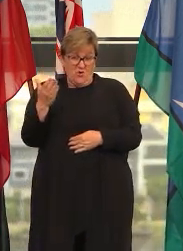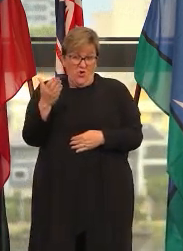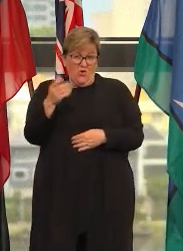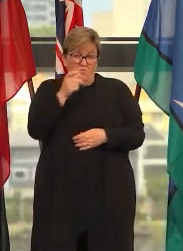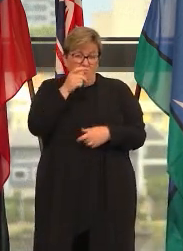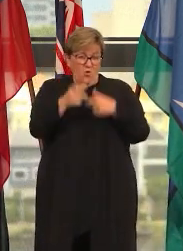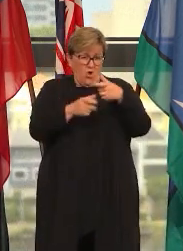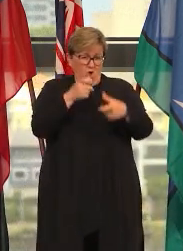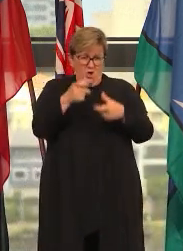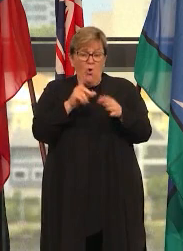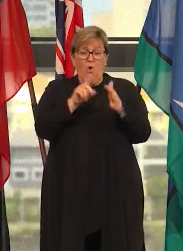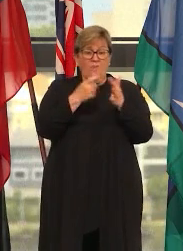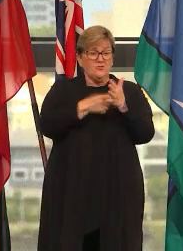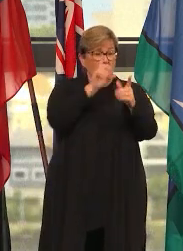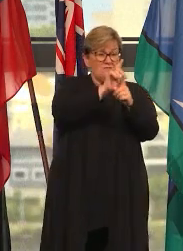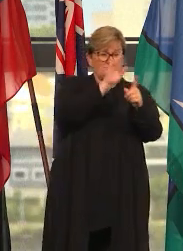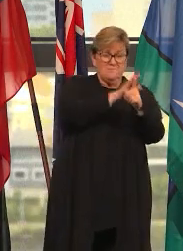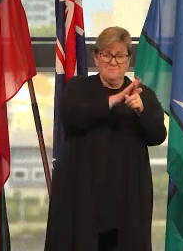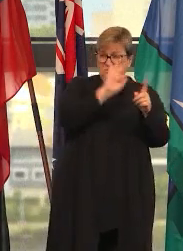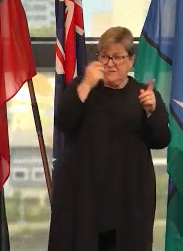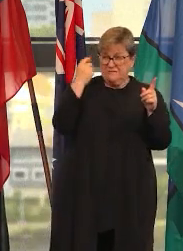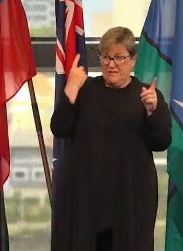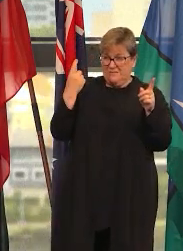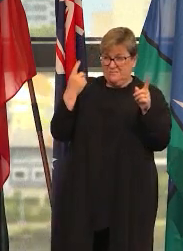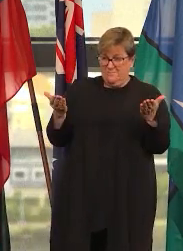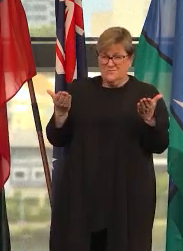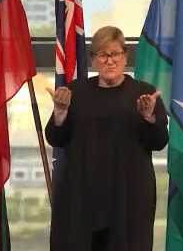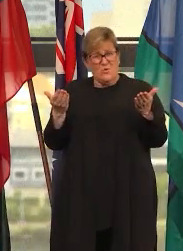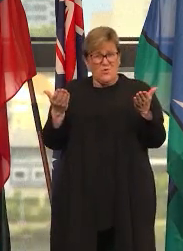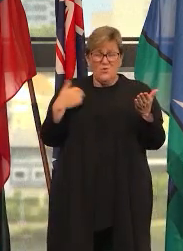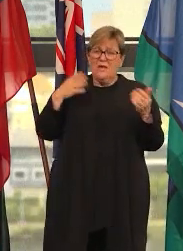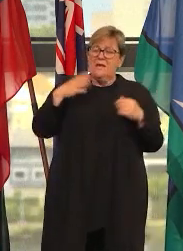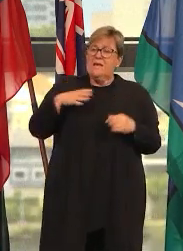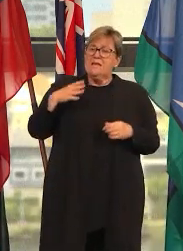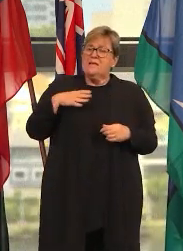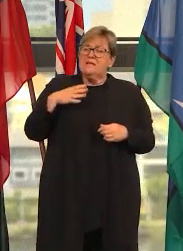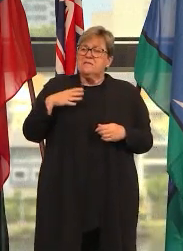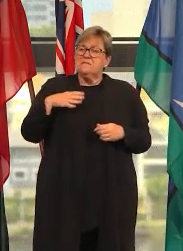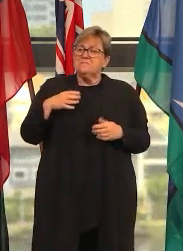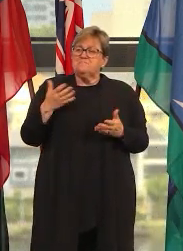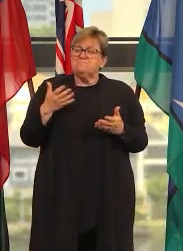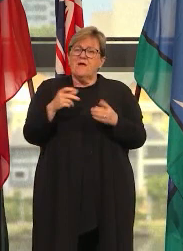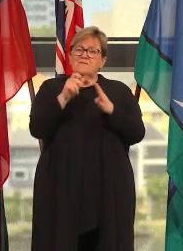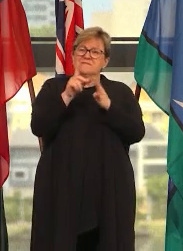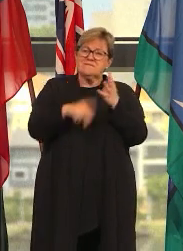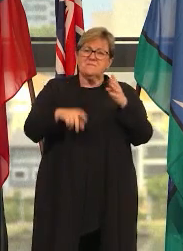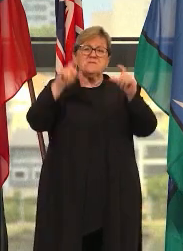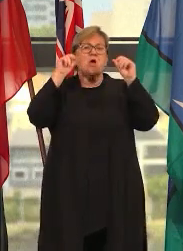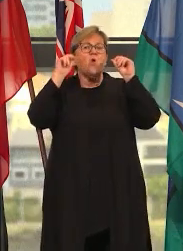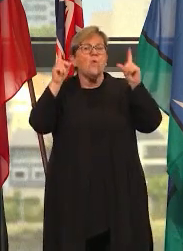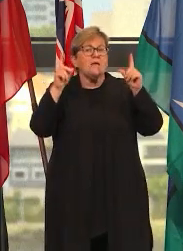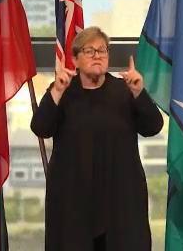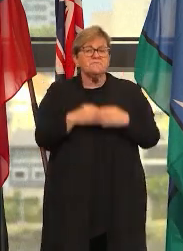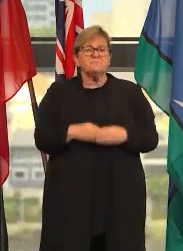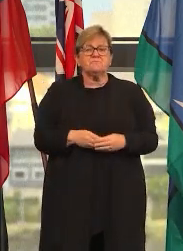awareness sort of included in the training of health professionals, teacher